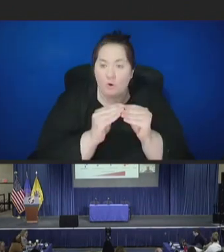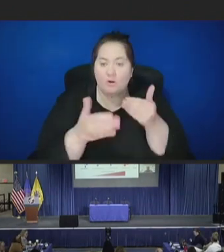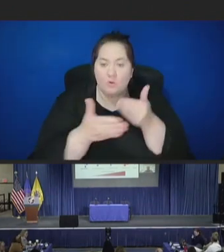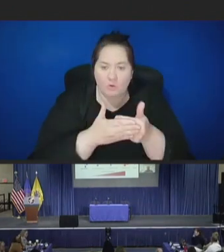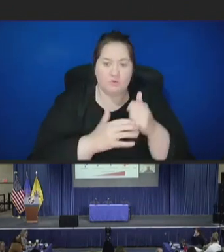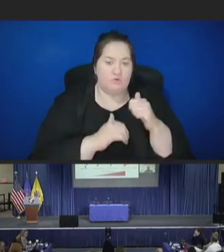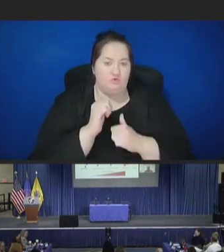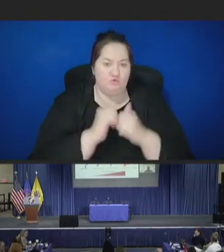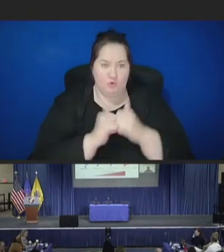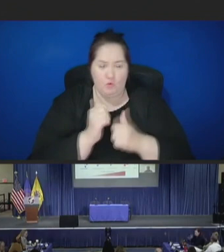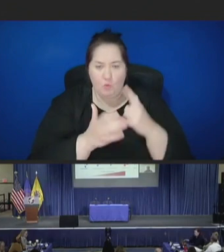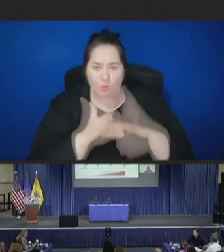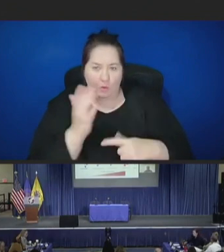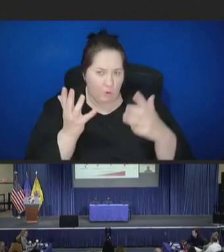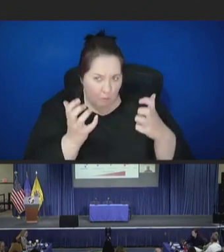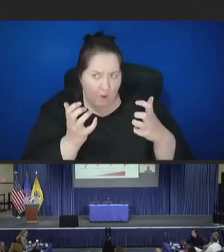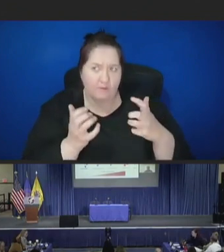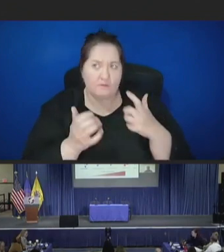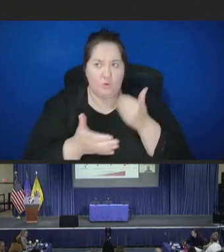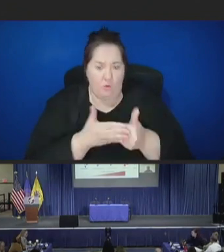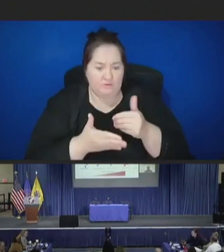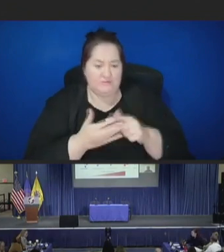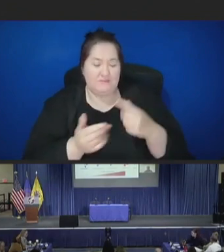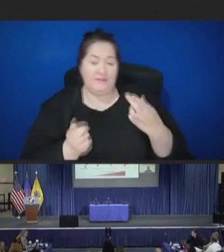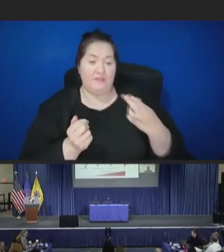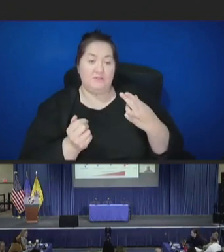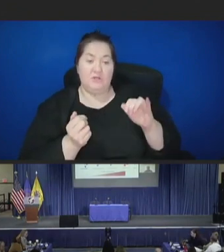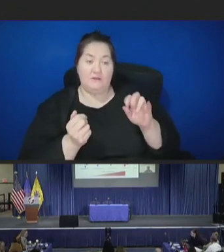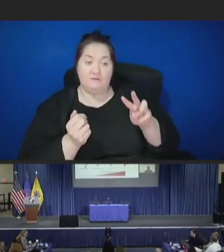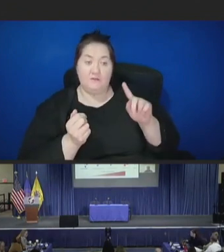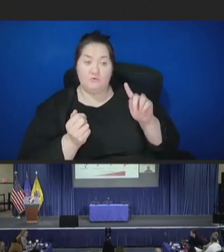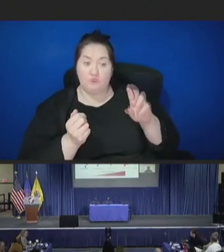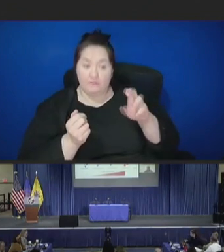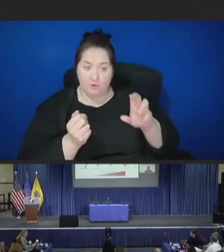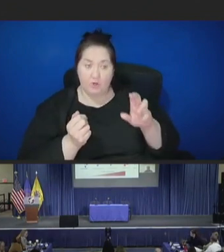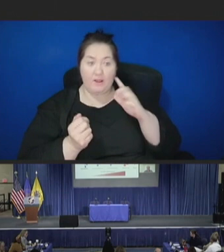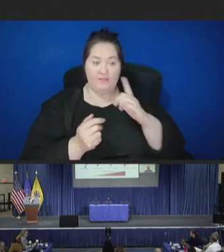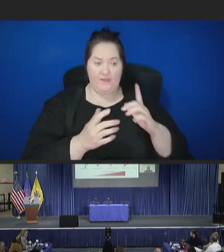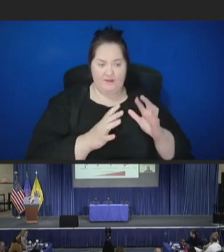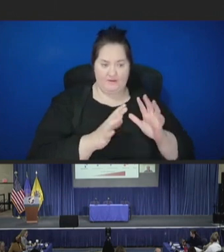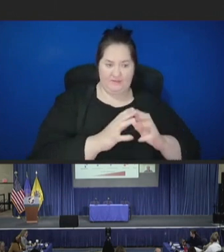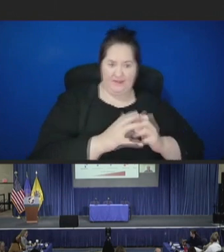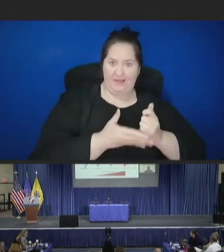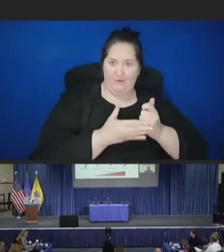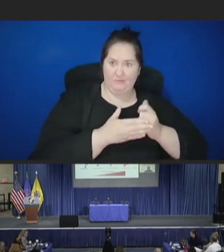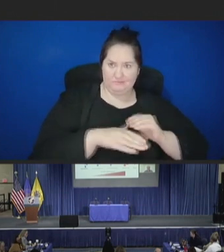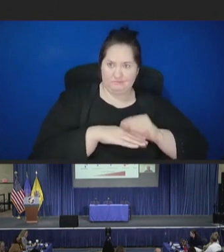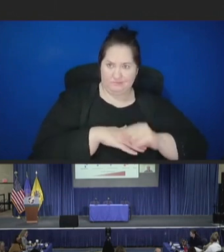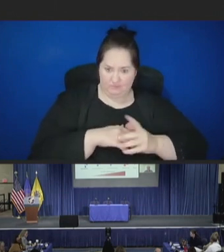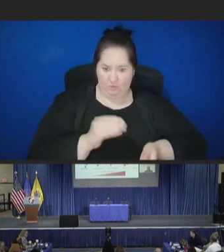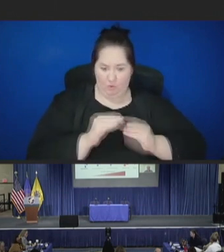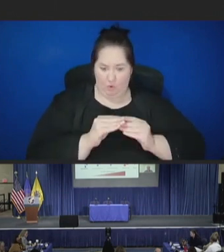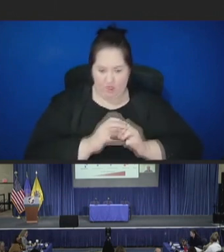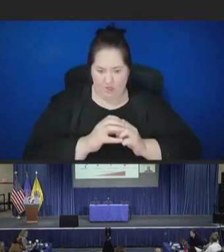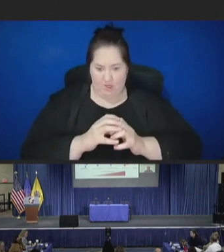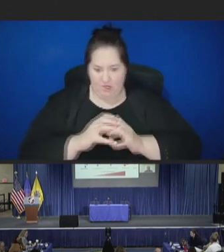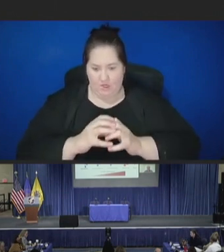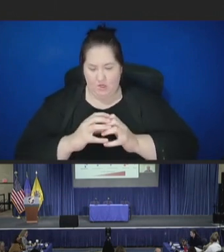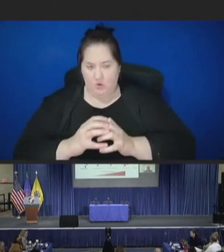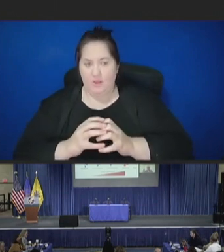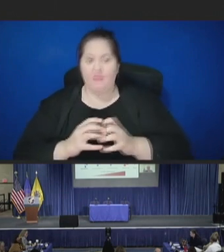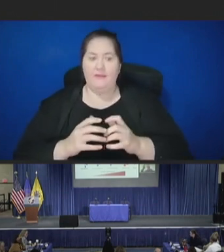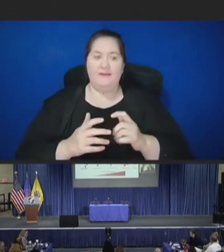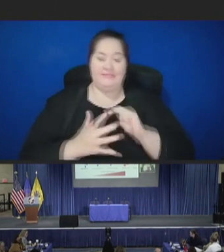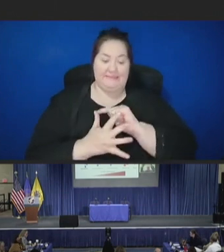to the native HIV trimer, and kick the system further in the right direction, and ultimately through a sequence of